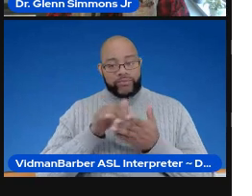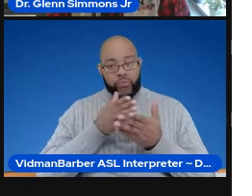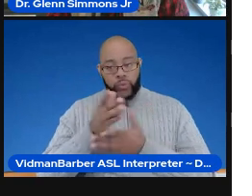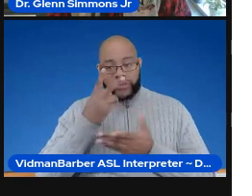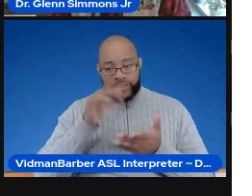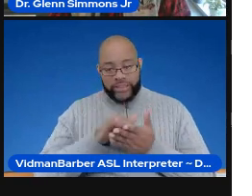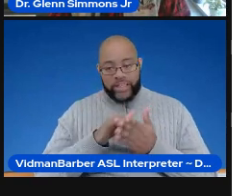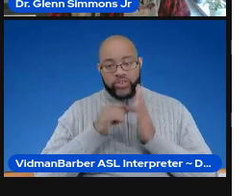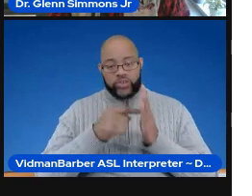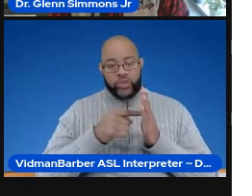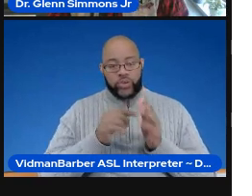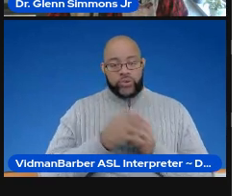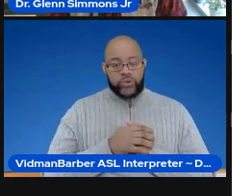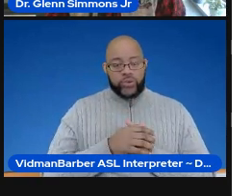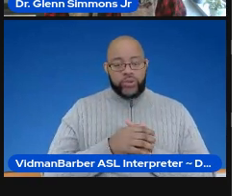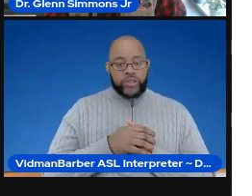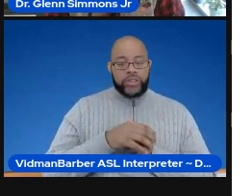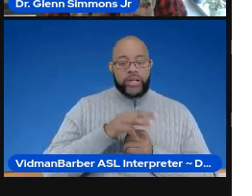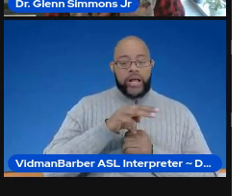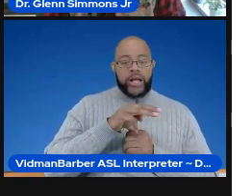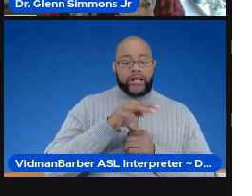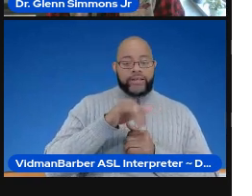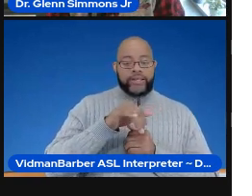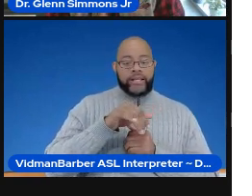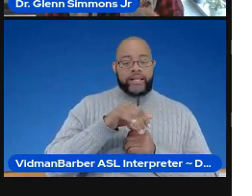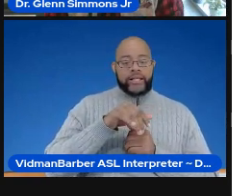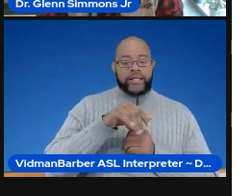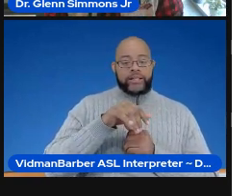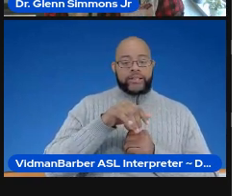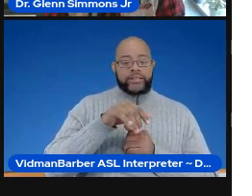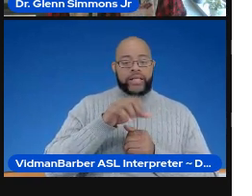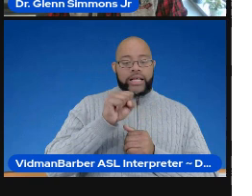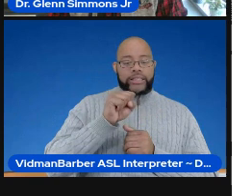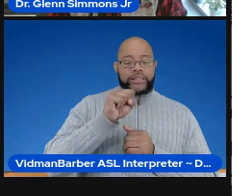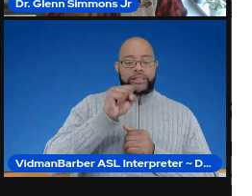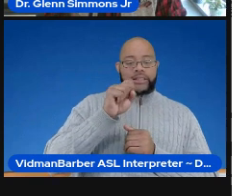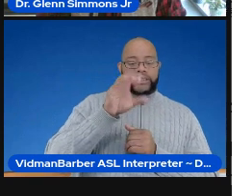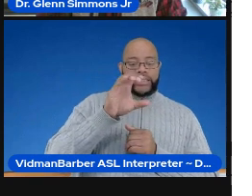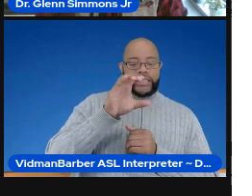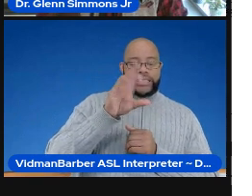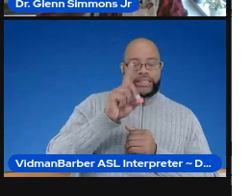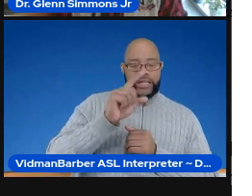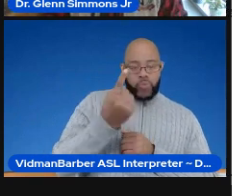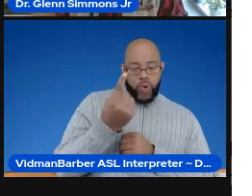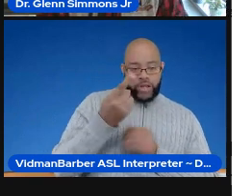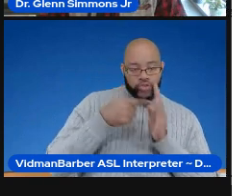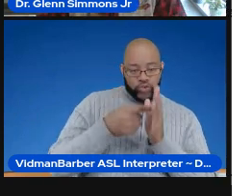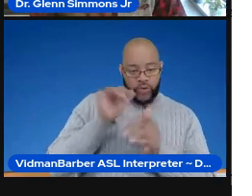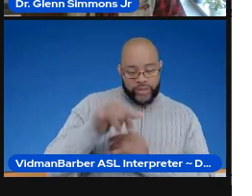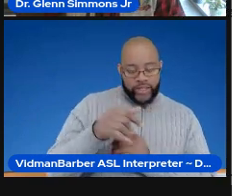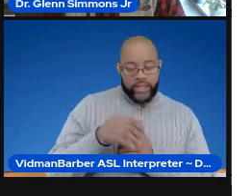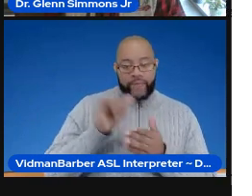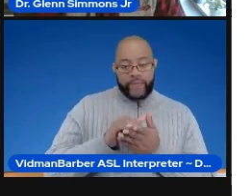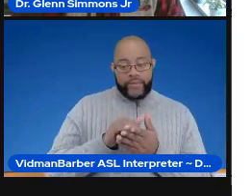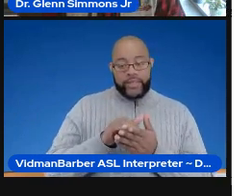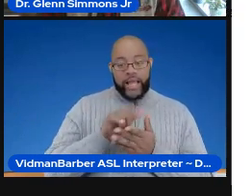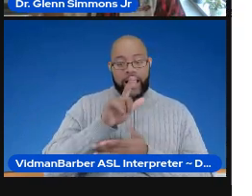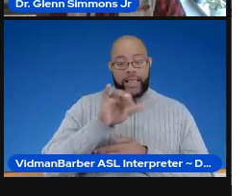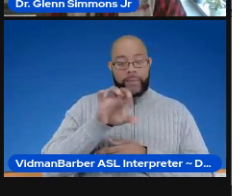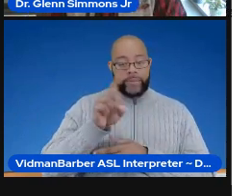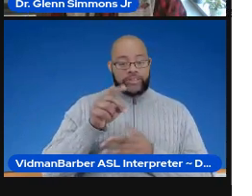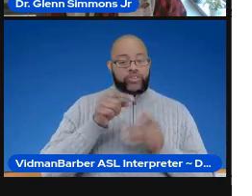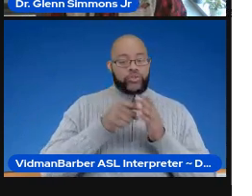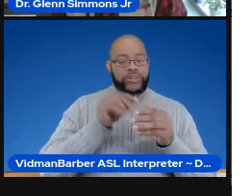a monounsaturated desaturase known as SCD1. And those saturated lipids are utilized in